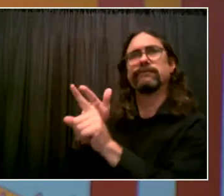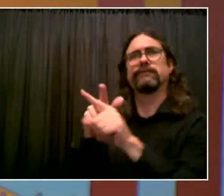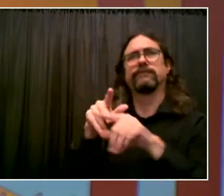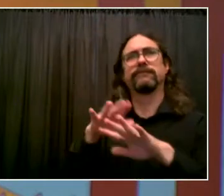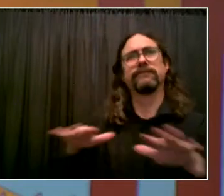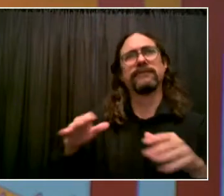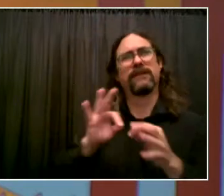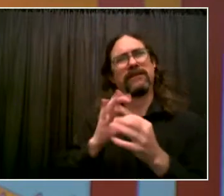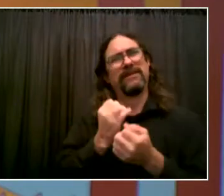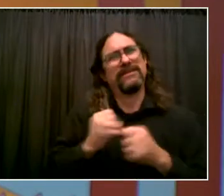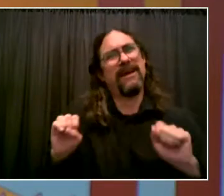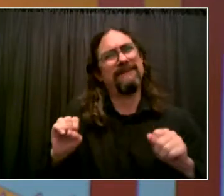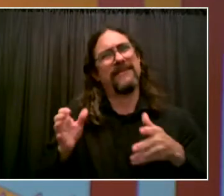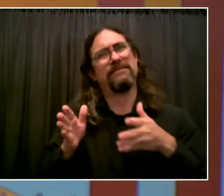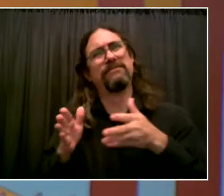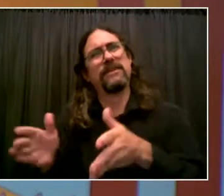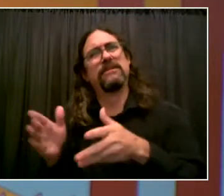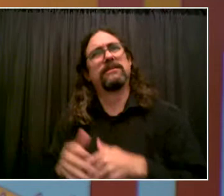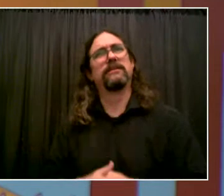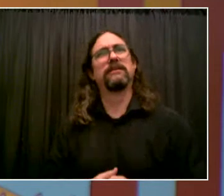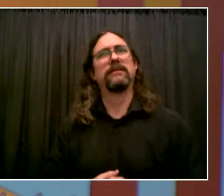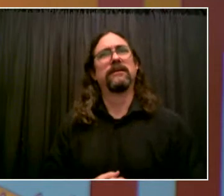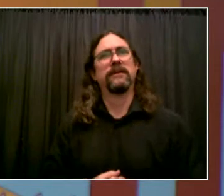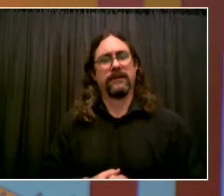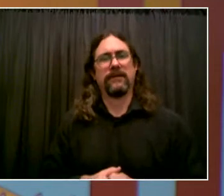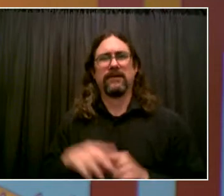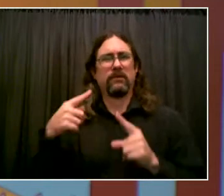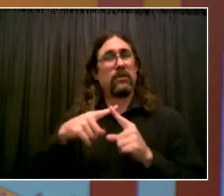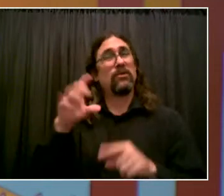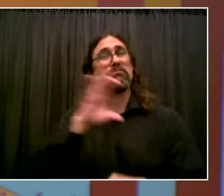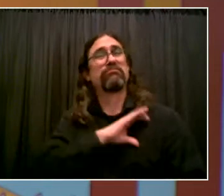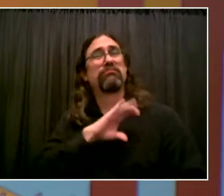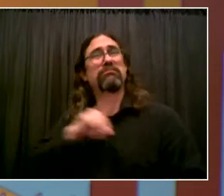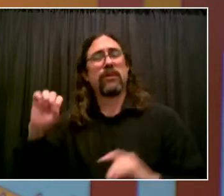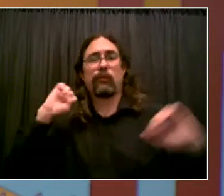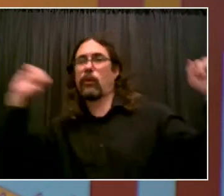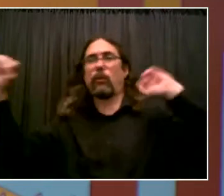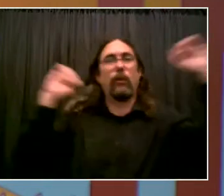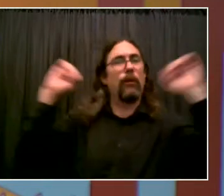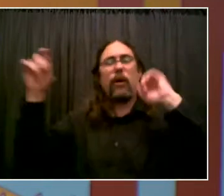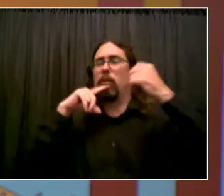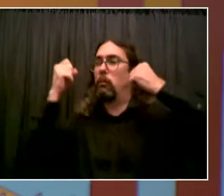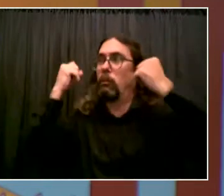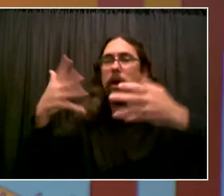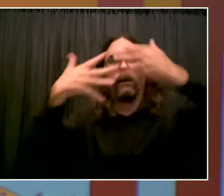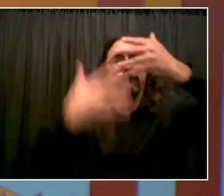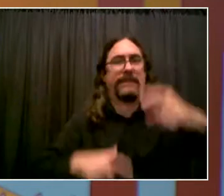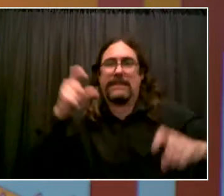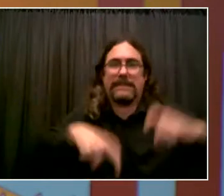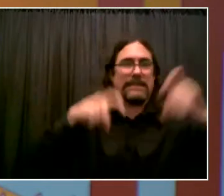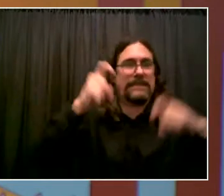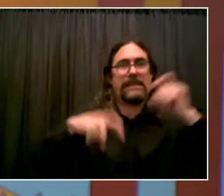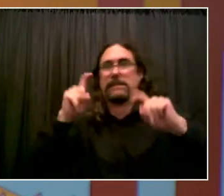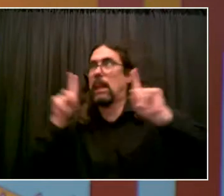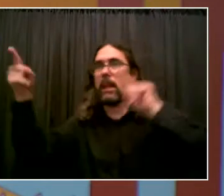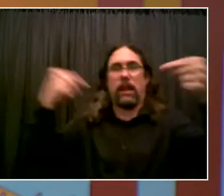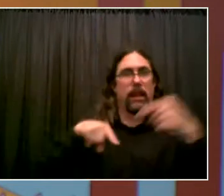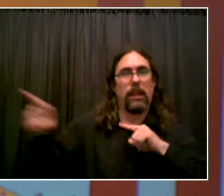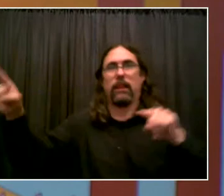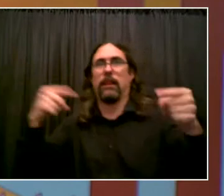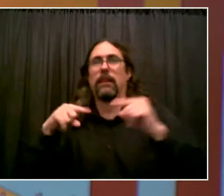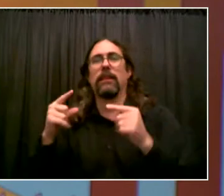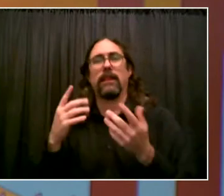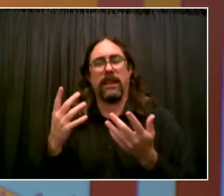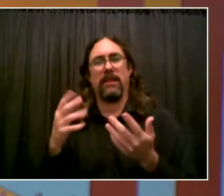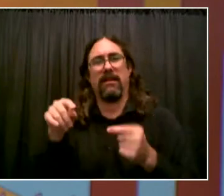pandemic. That's one of the examples in the Mayor's Management Report I don't think is because anyone didn't do their job. It was because of